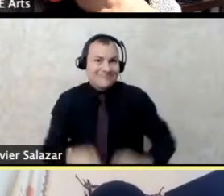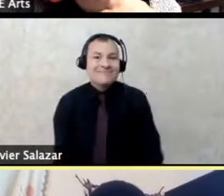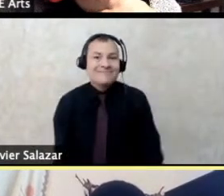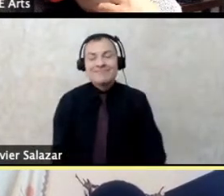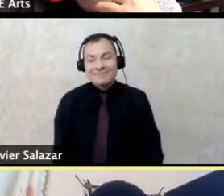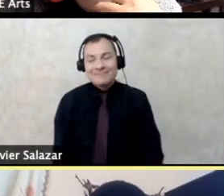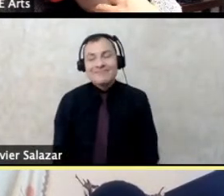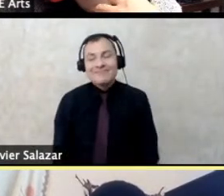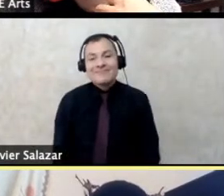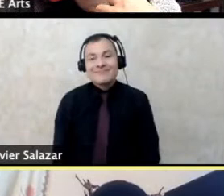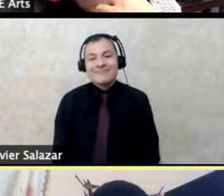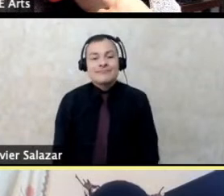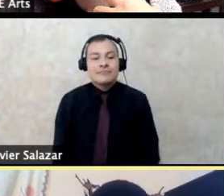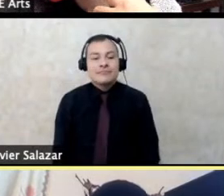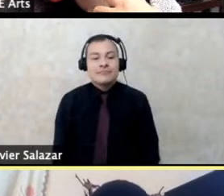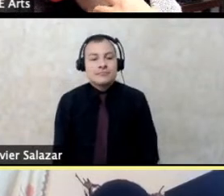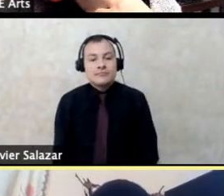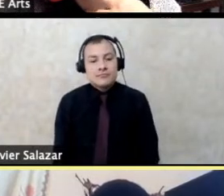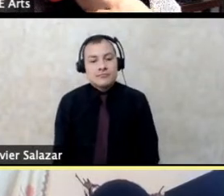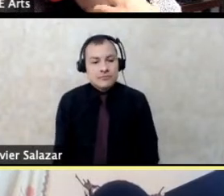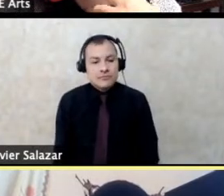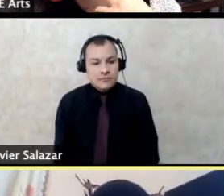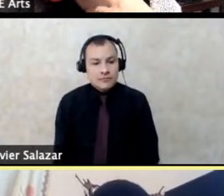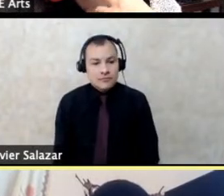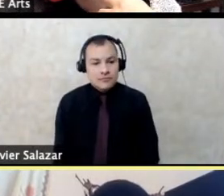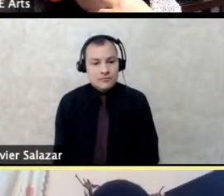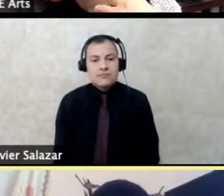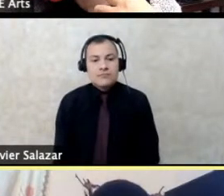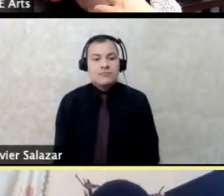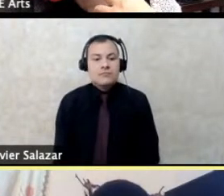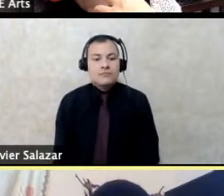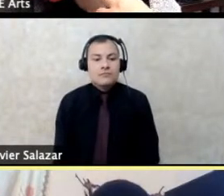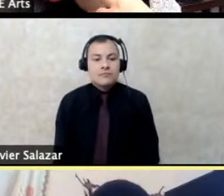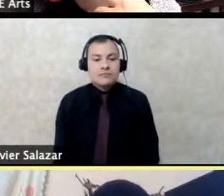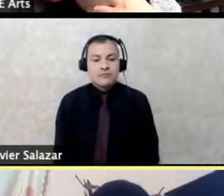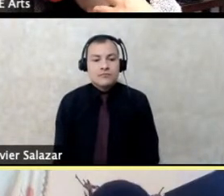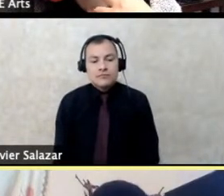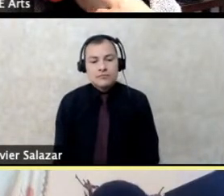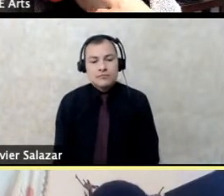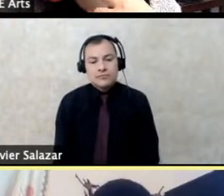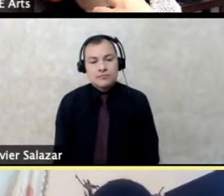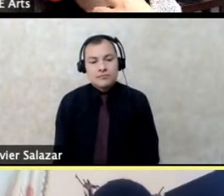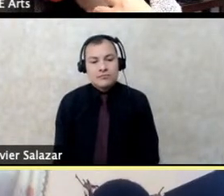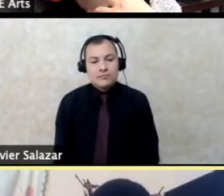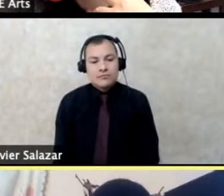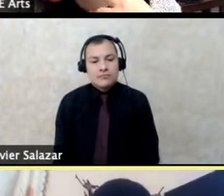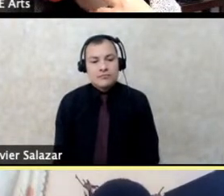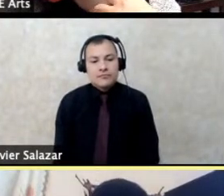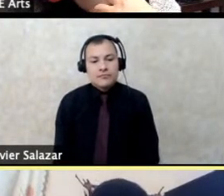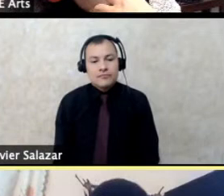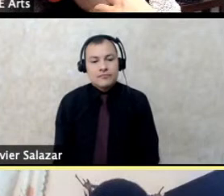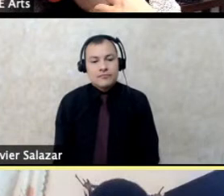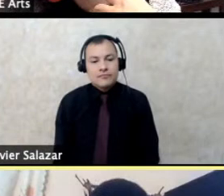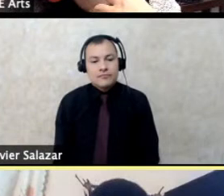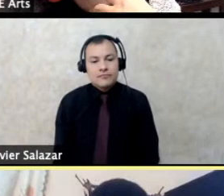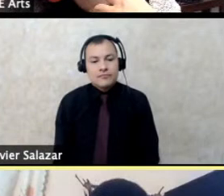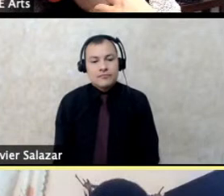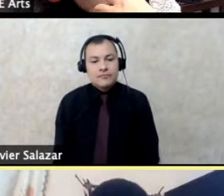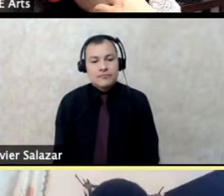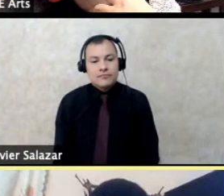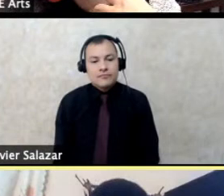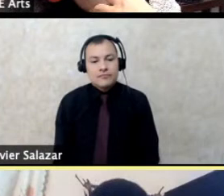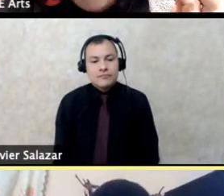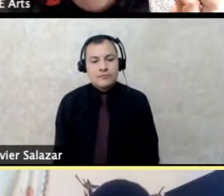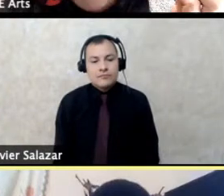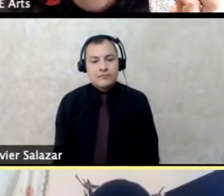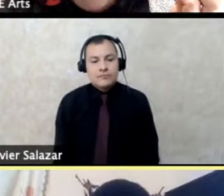Live and we are not even sure what the reaction of the audience is like until maybe they comment or